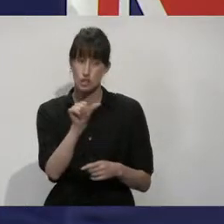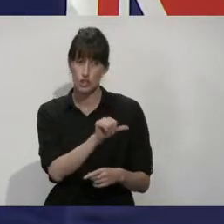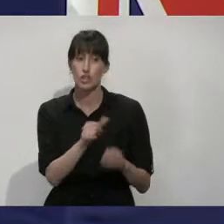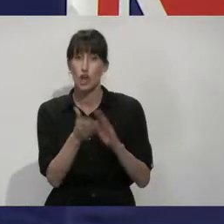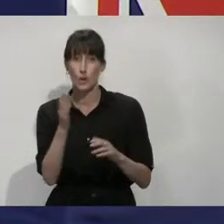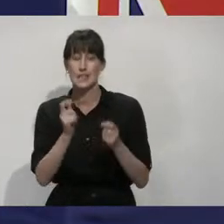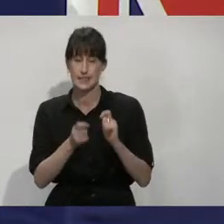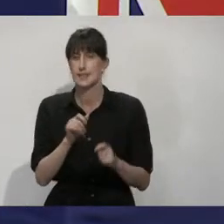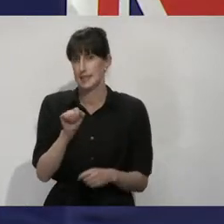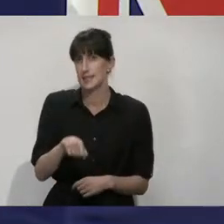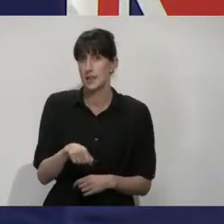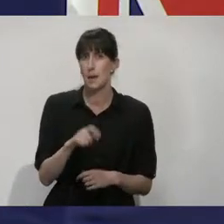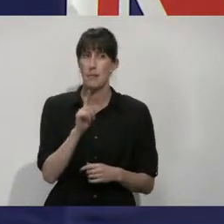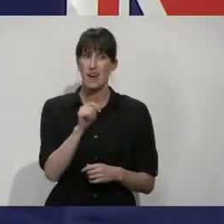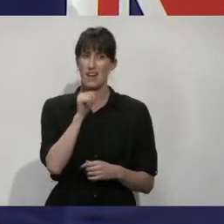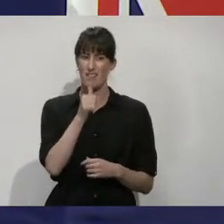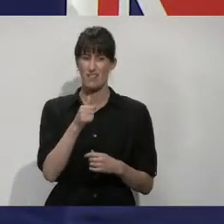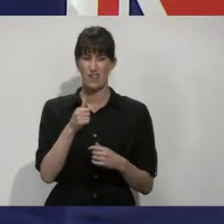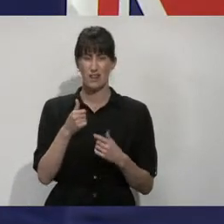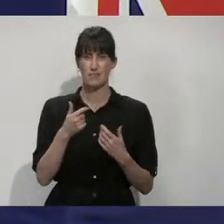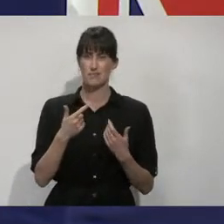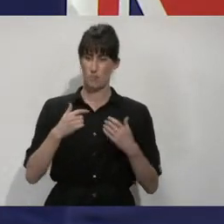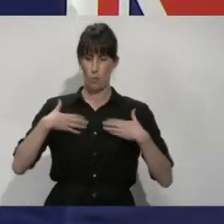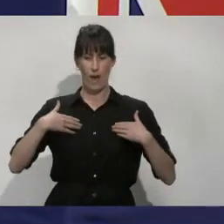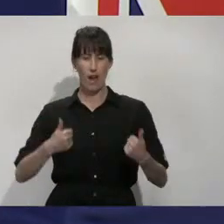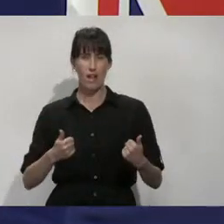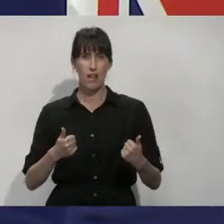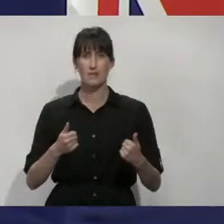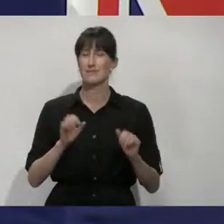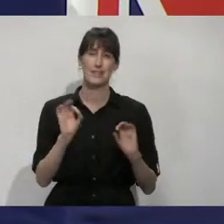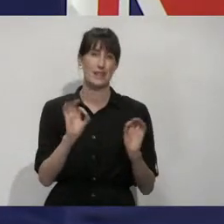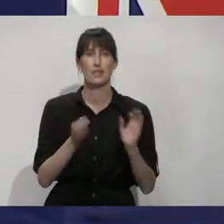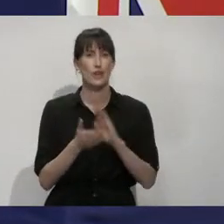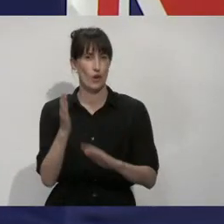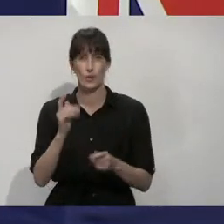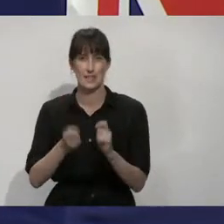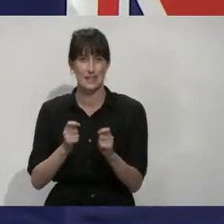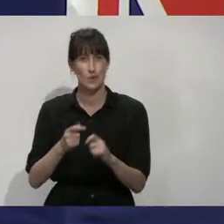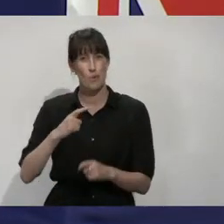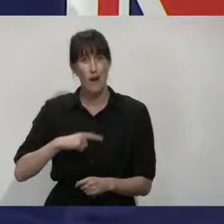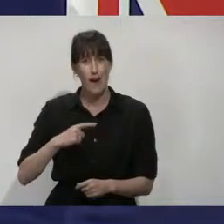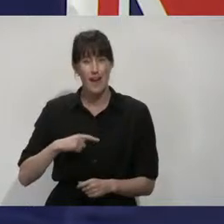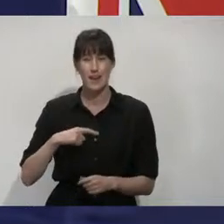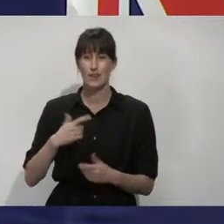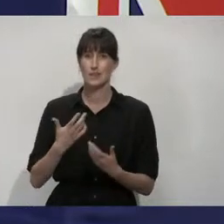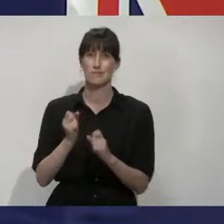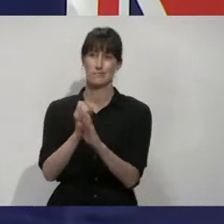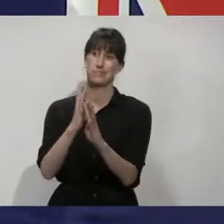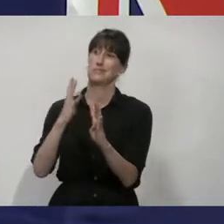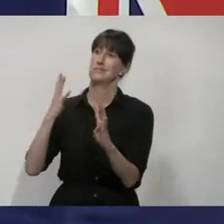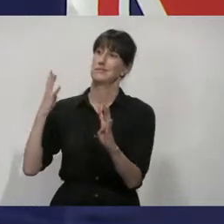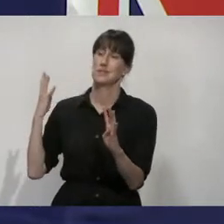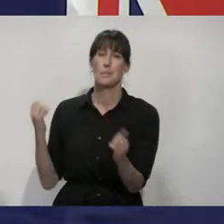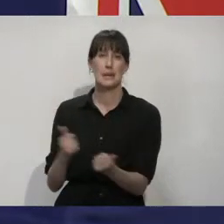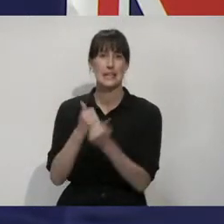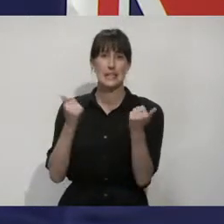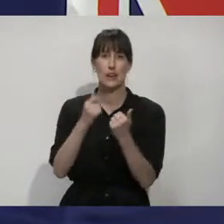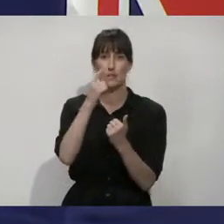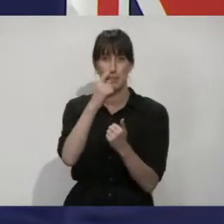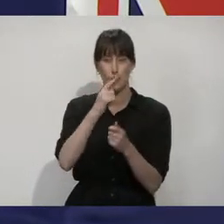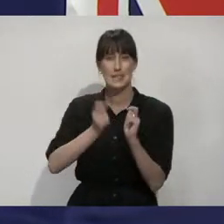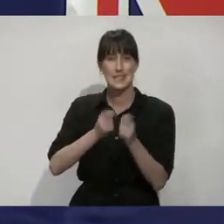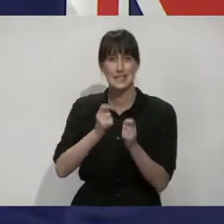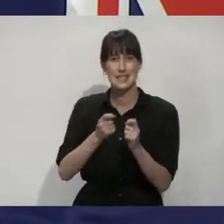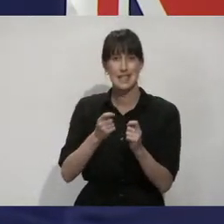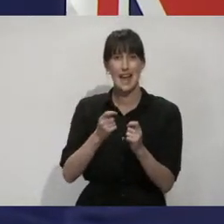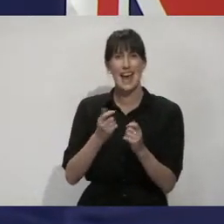putting unnecessary pressure on the system, especially at the moment when there is such a high level of testing being done and going through our labs. If you do